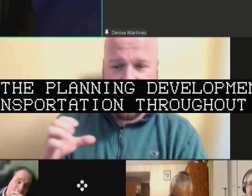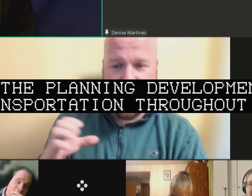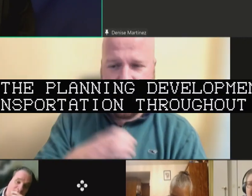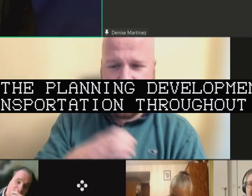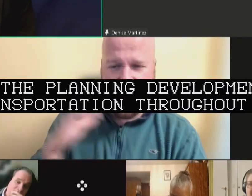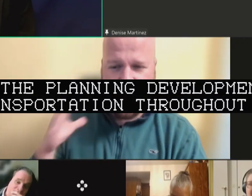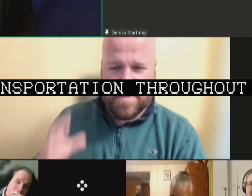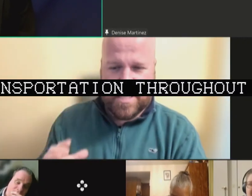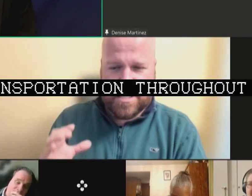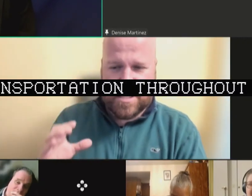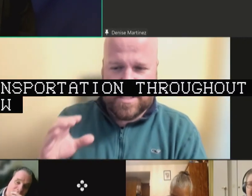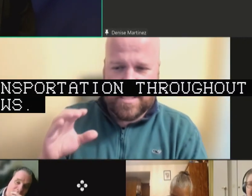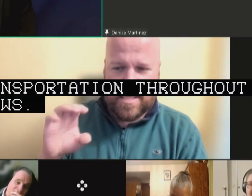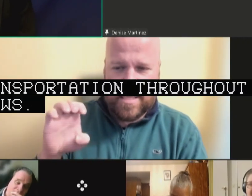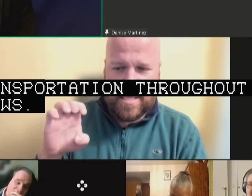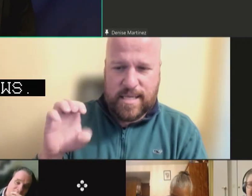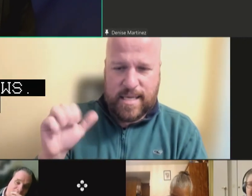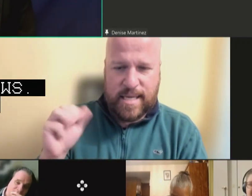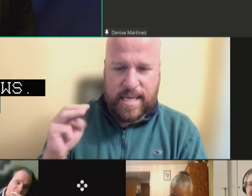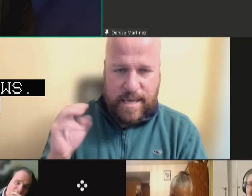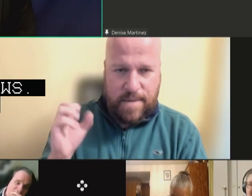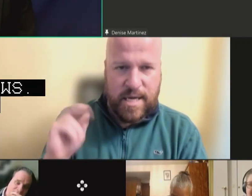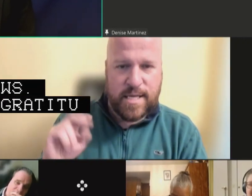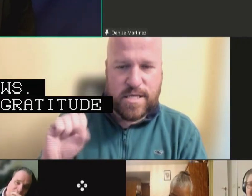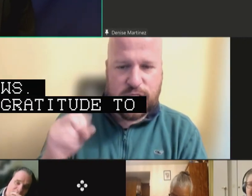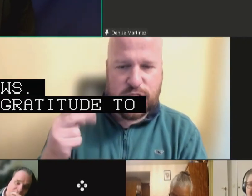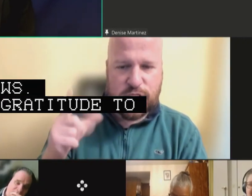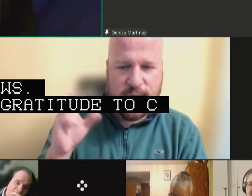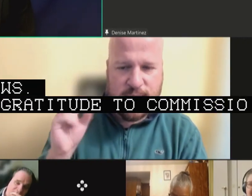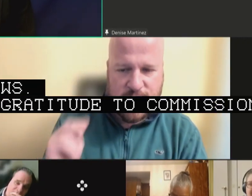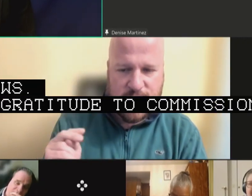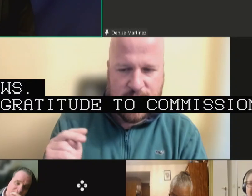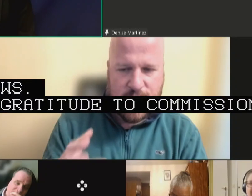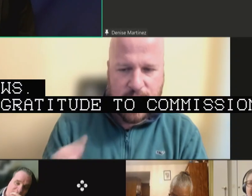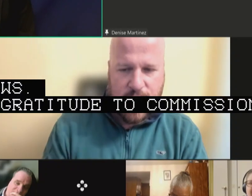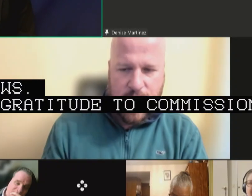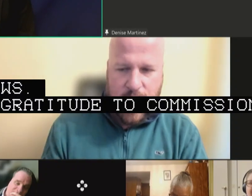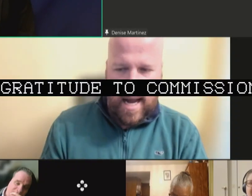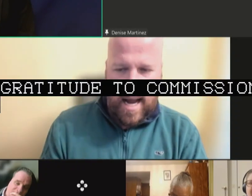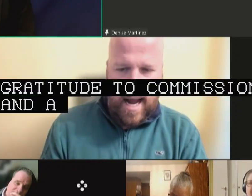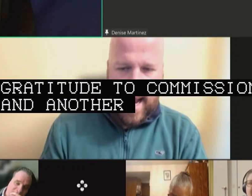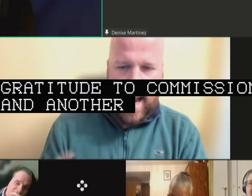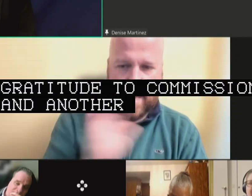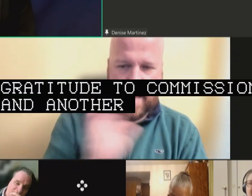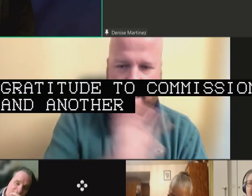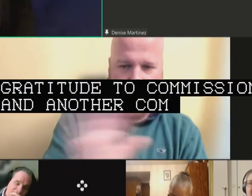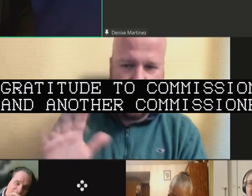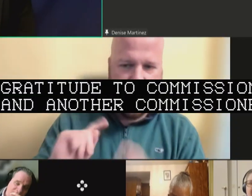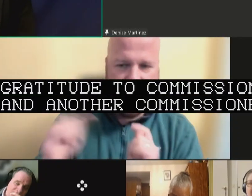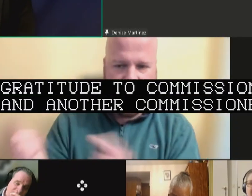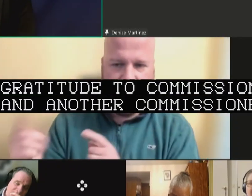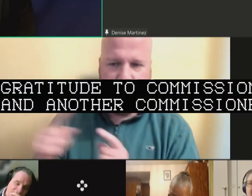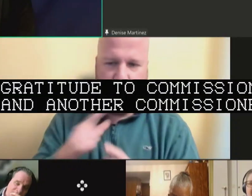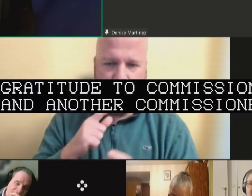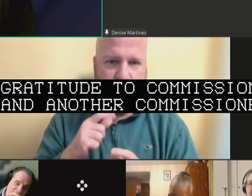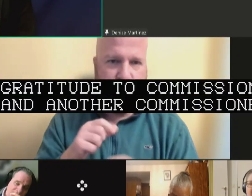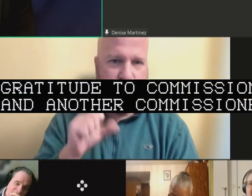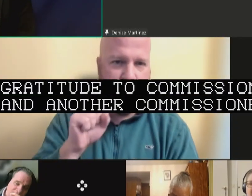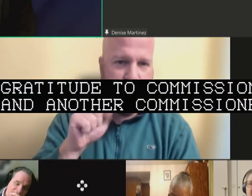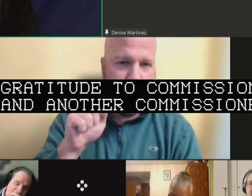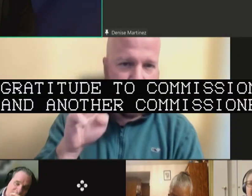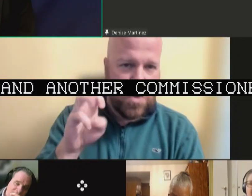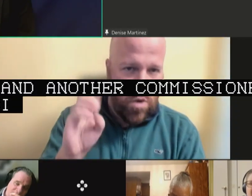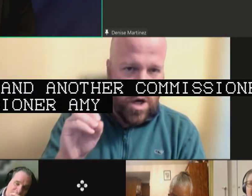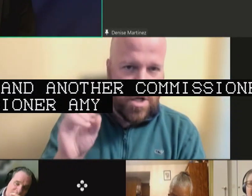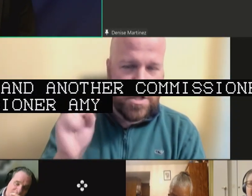McCosh and another commissioner, Commissioner Eamon Shelton, and their